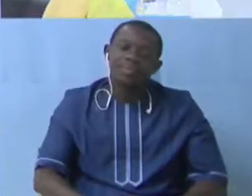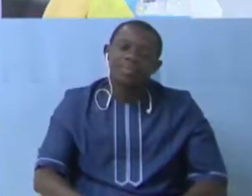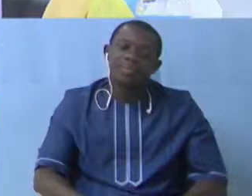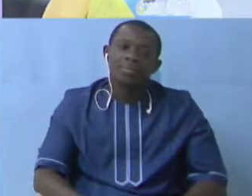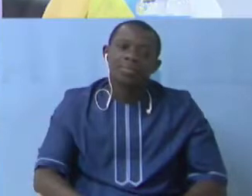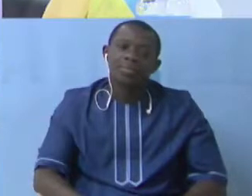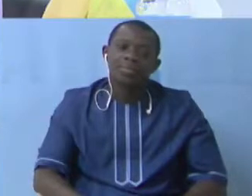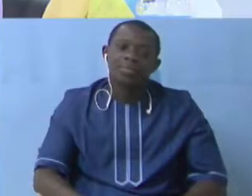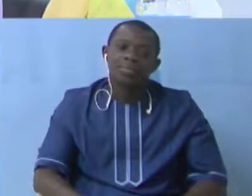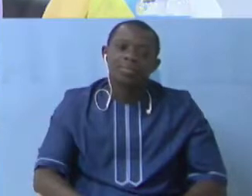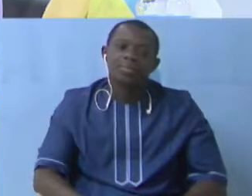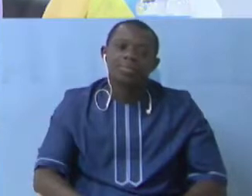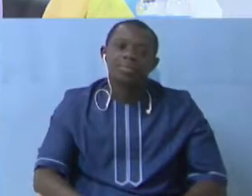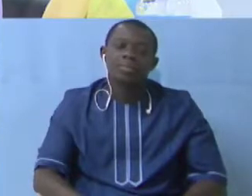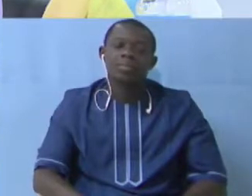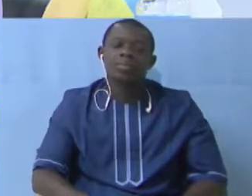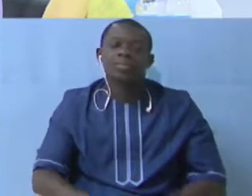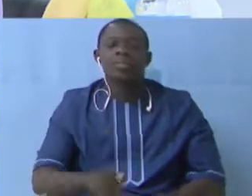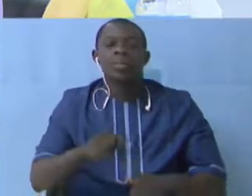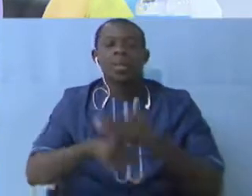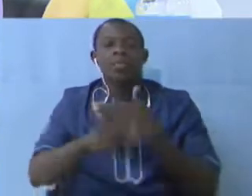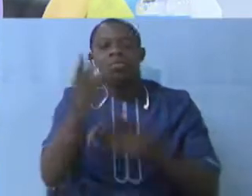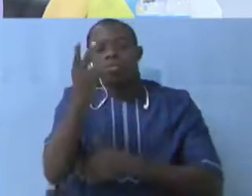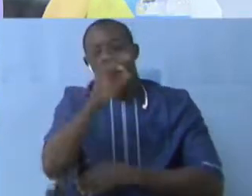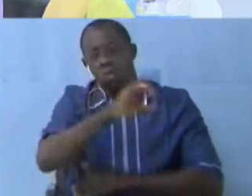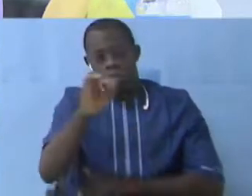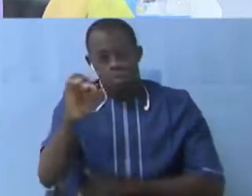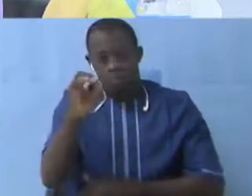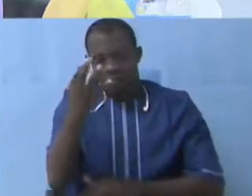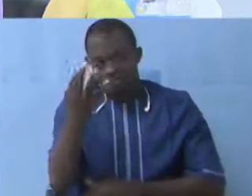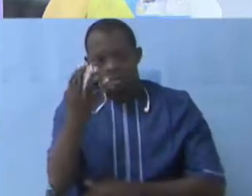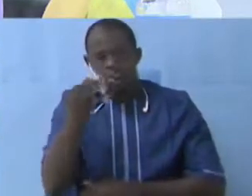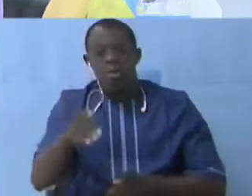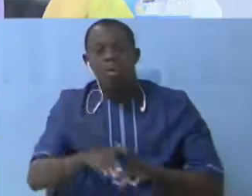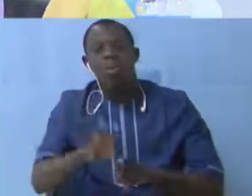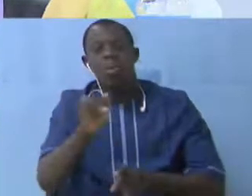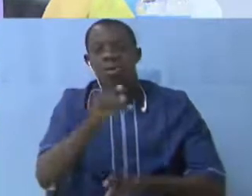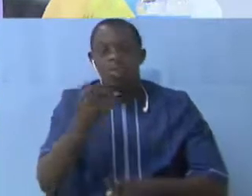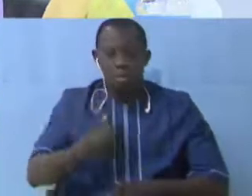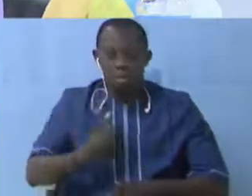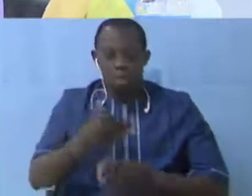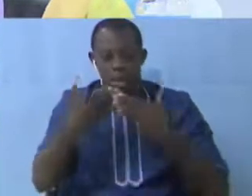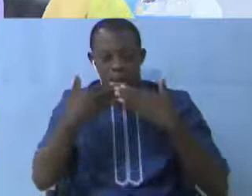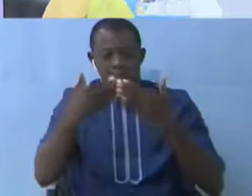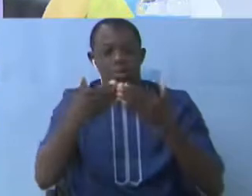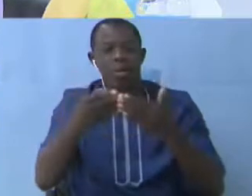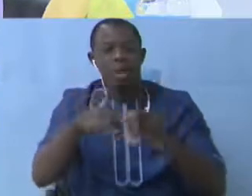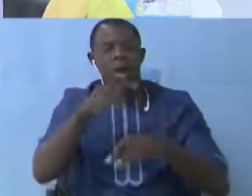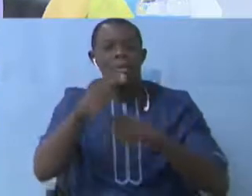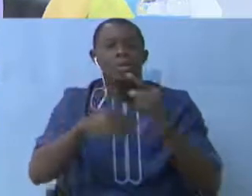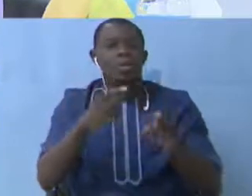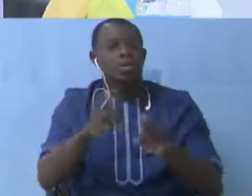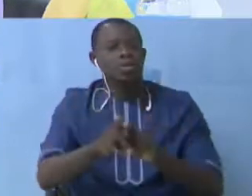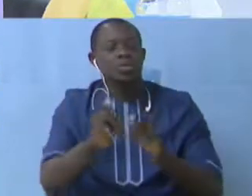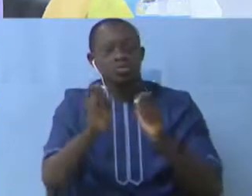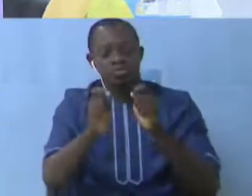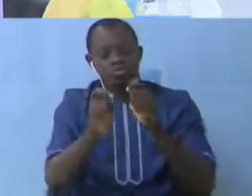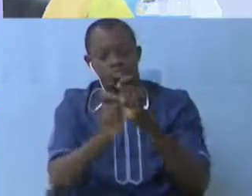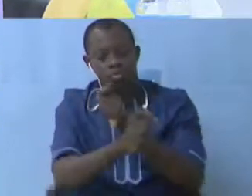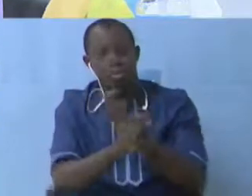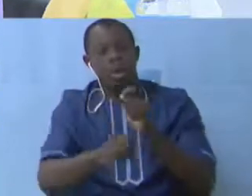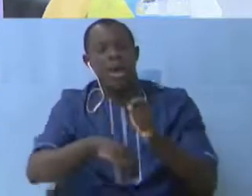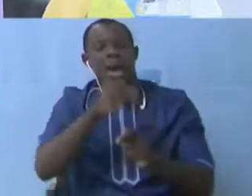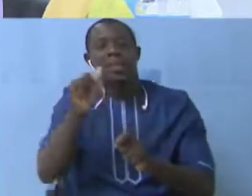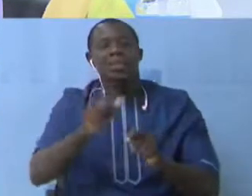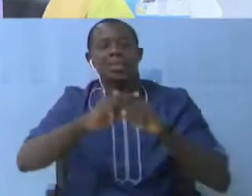Yeah, in 2004, as we already mentioned, the reforms in the